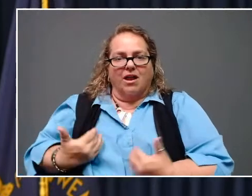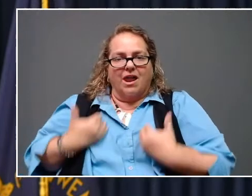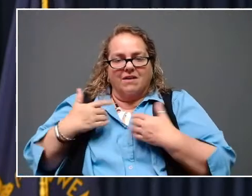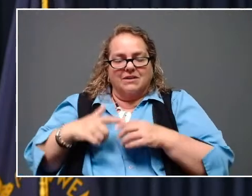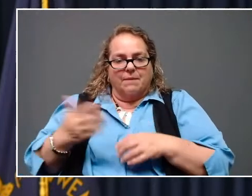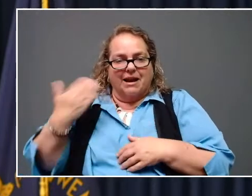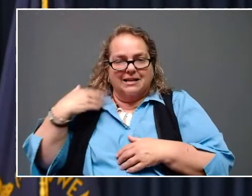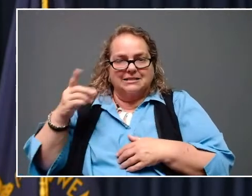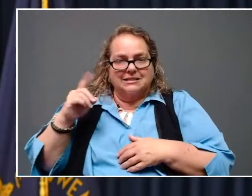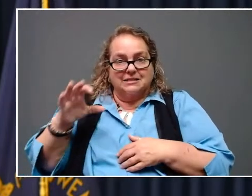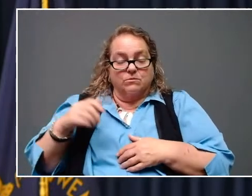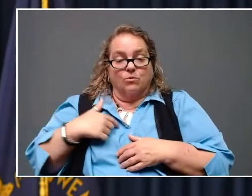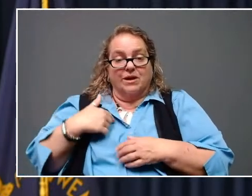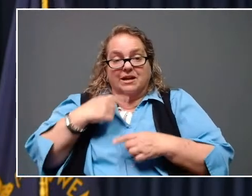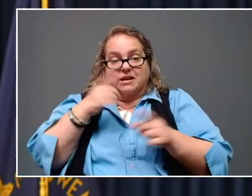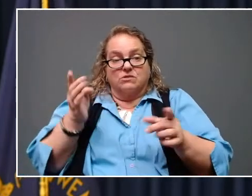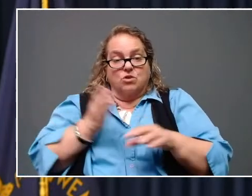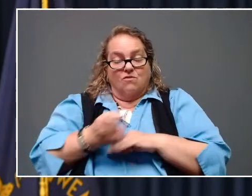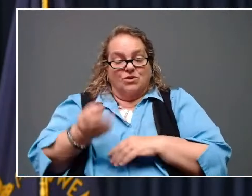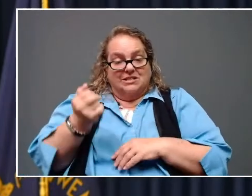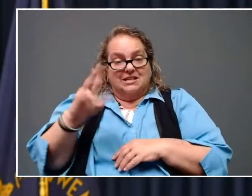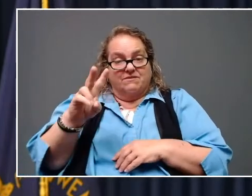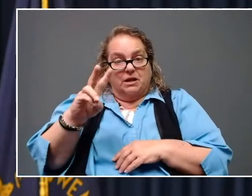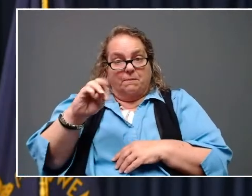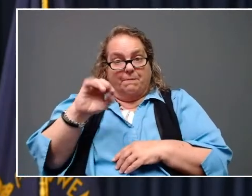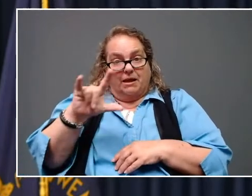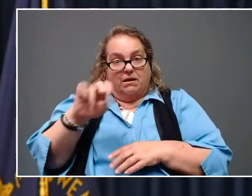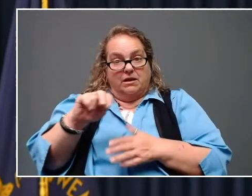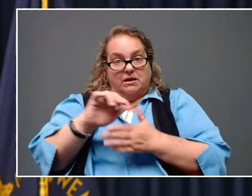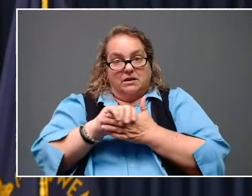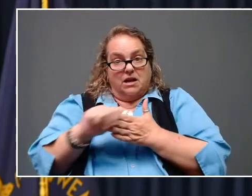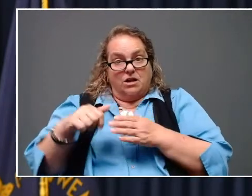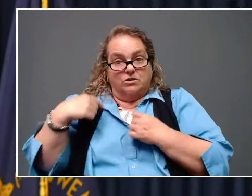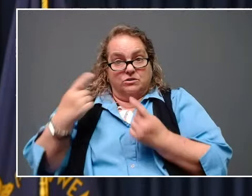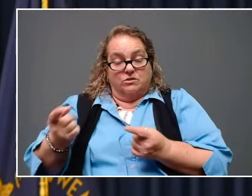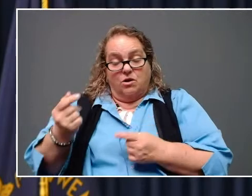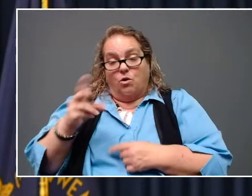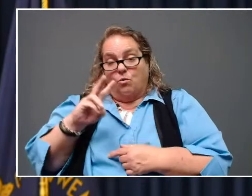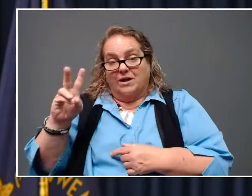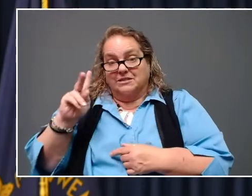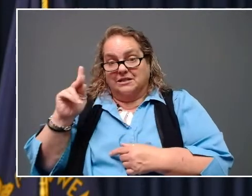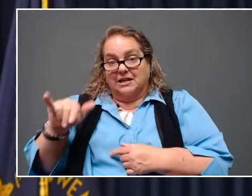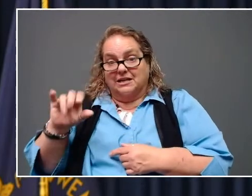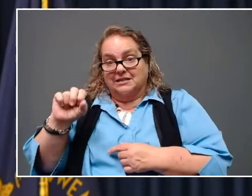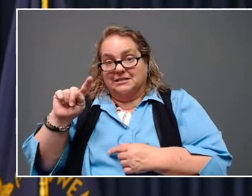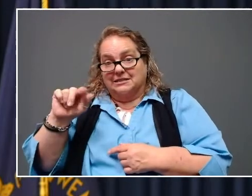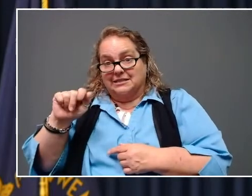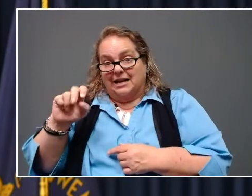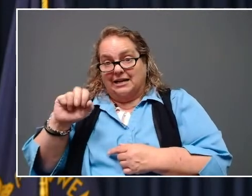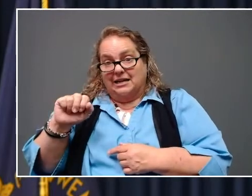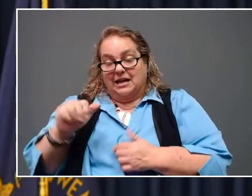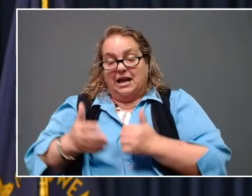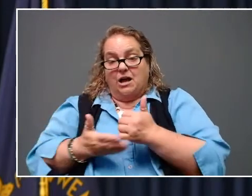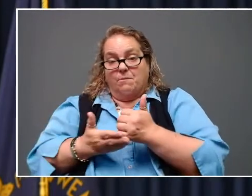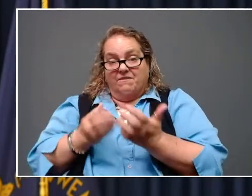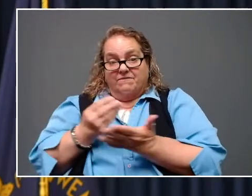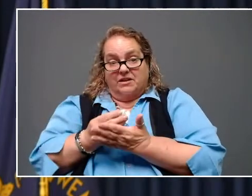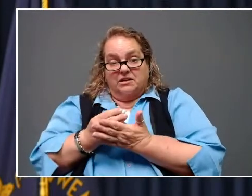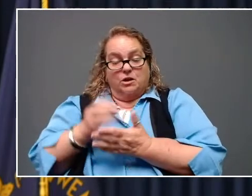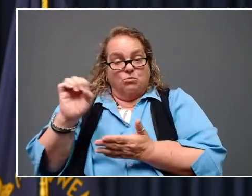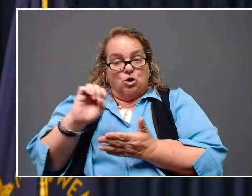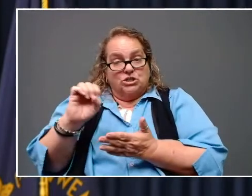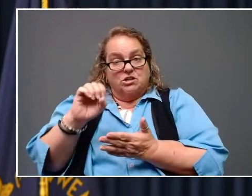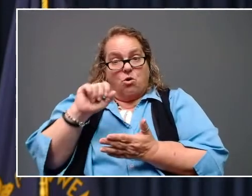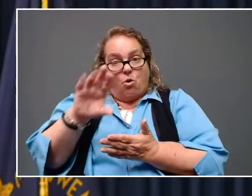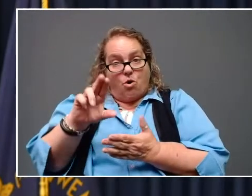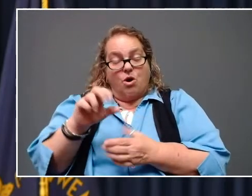We've announced over $17 million thus far in West Kentucky State aid funding for emergency or SAFE funds. That was a fund passed